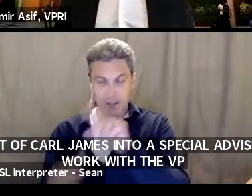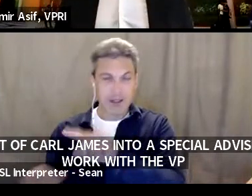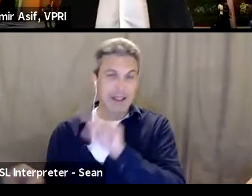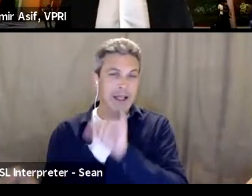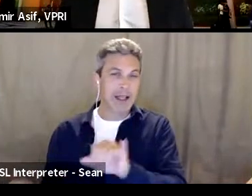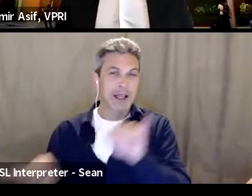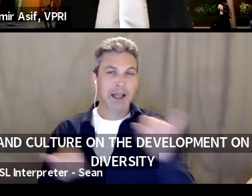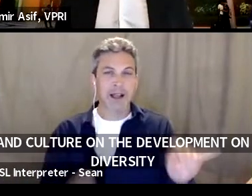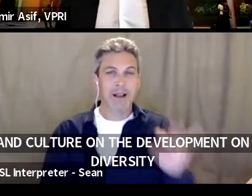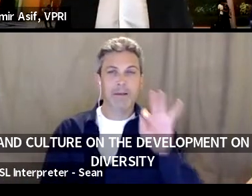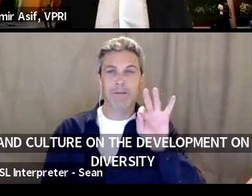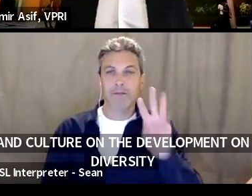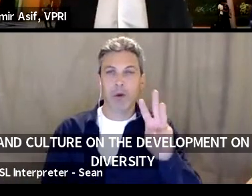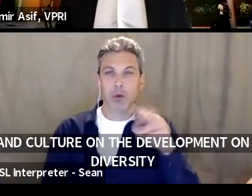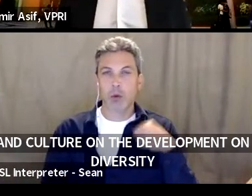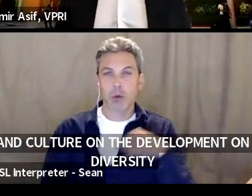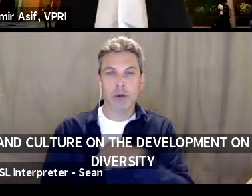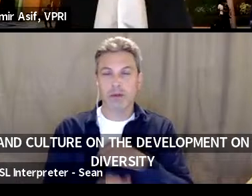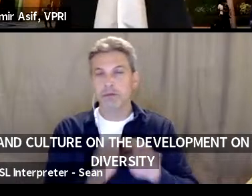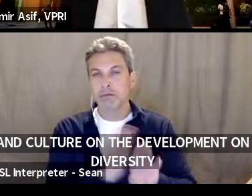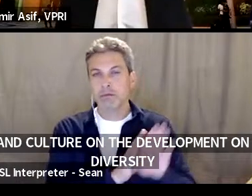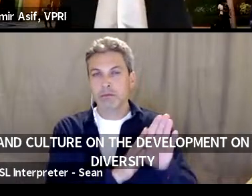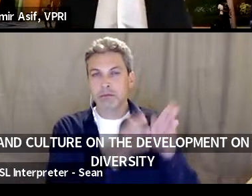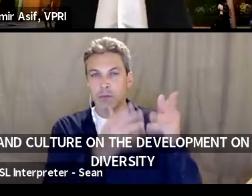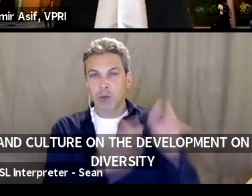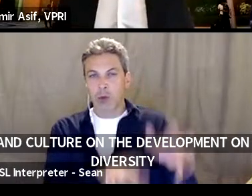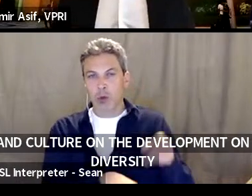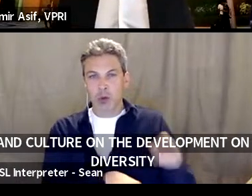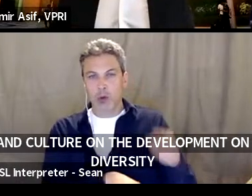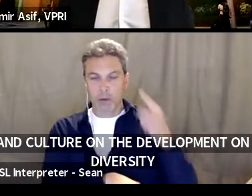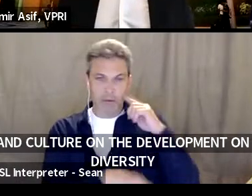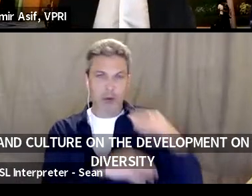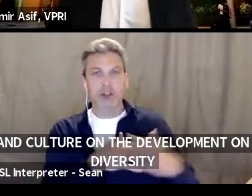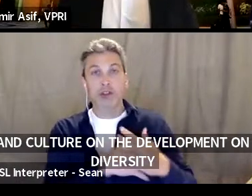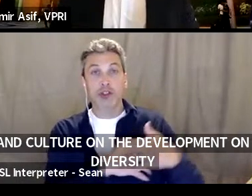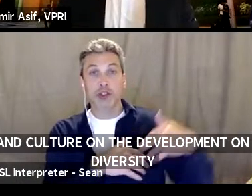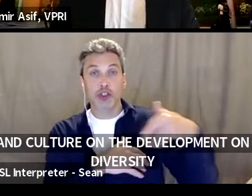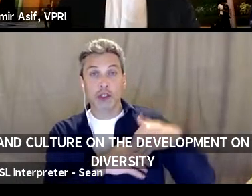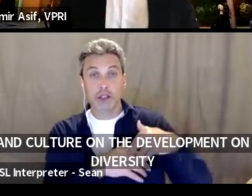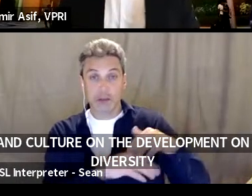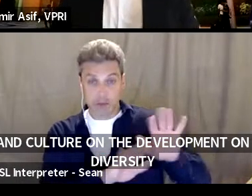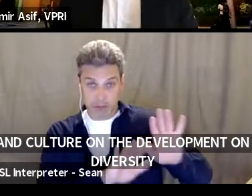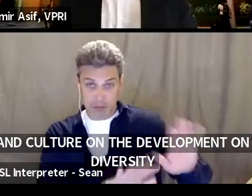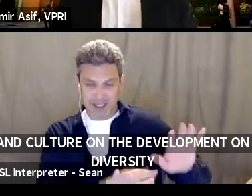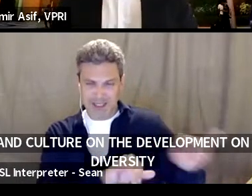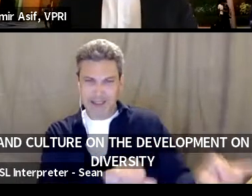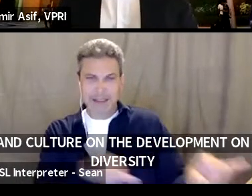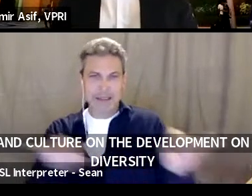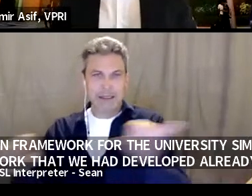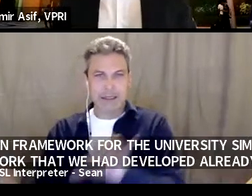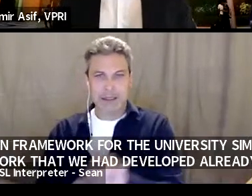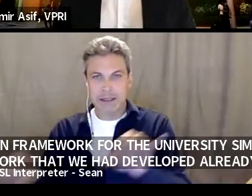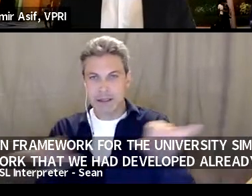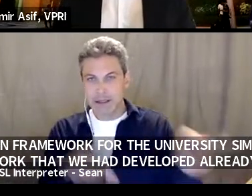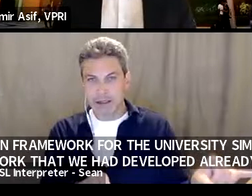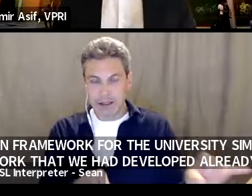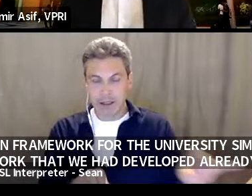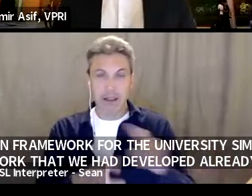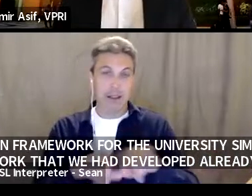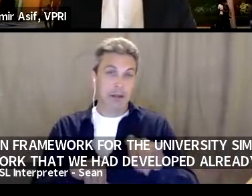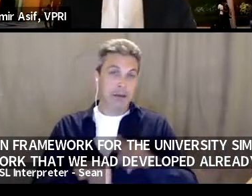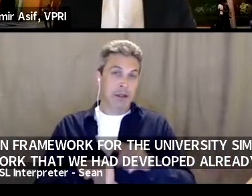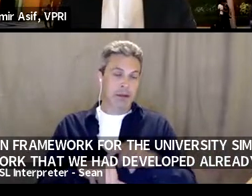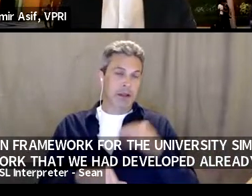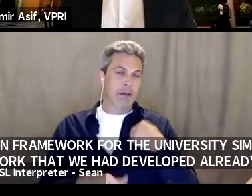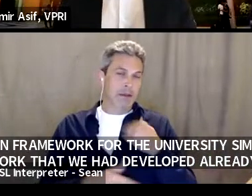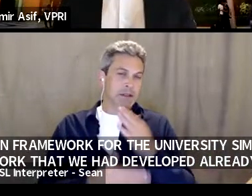we had developed already in the case of the Indigenous framework. But there'll also be several important initiatives,